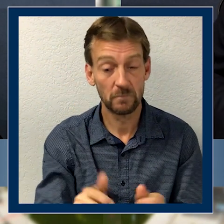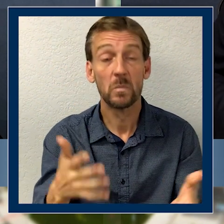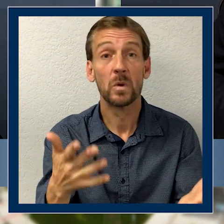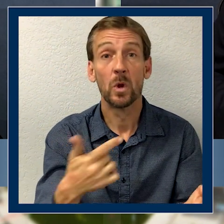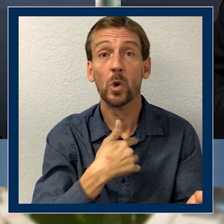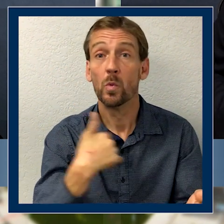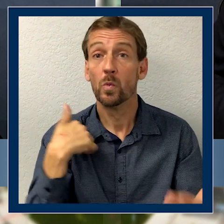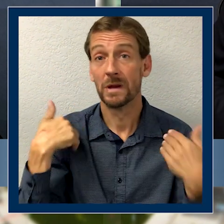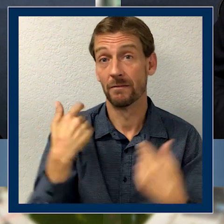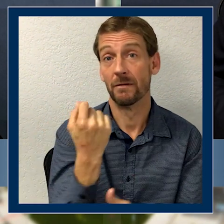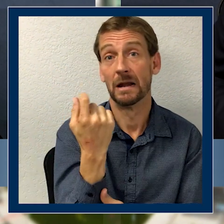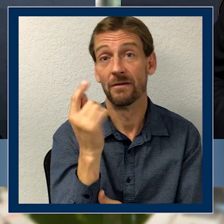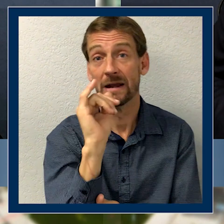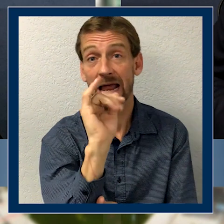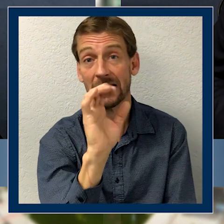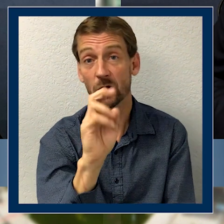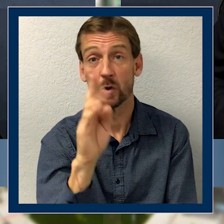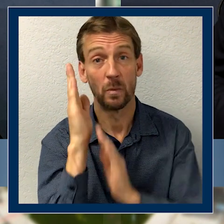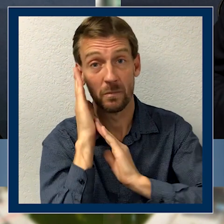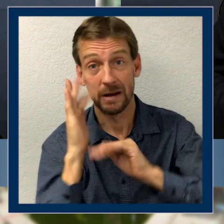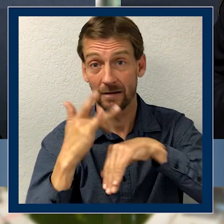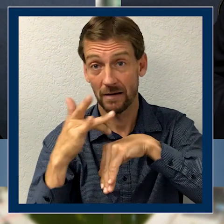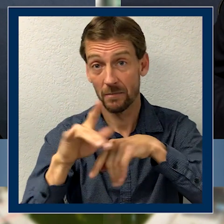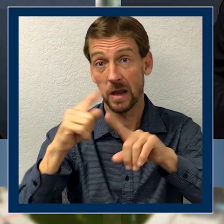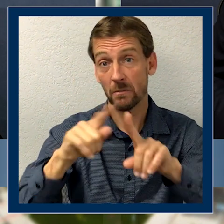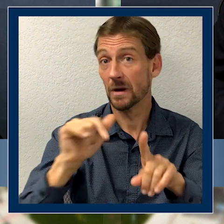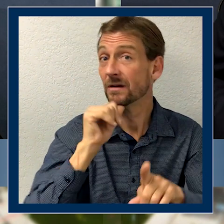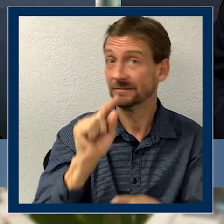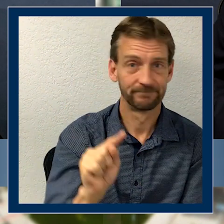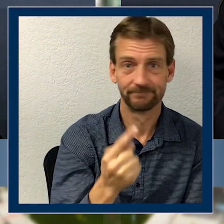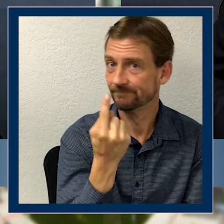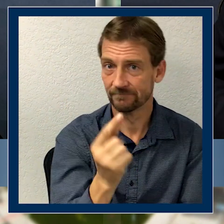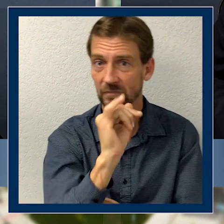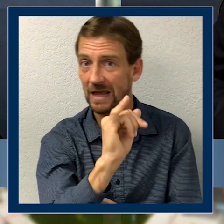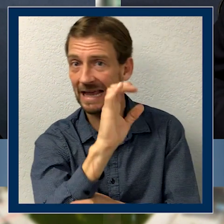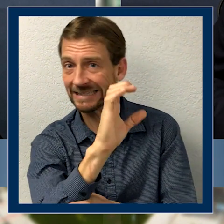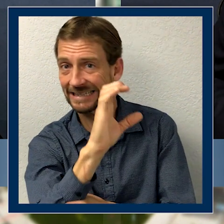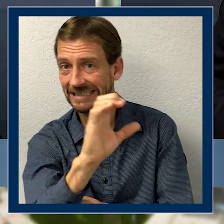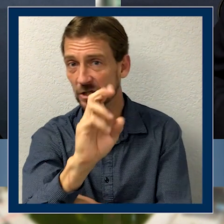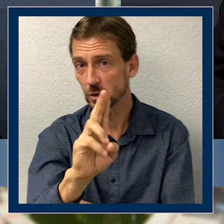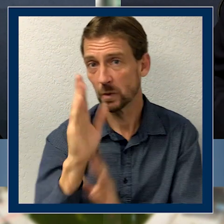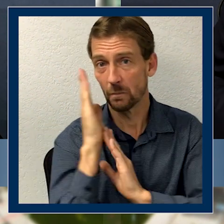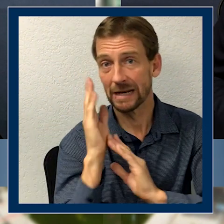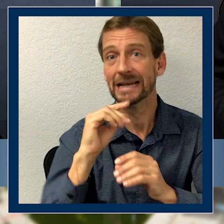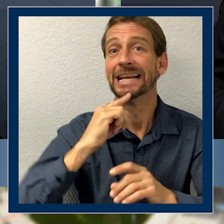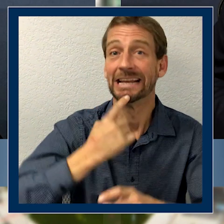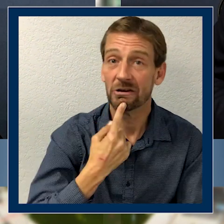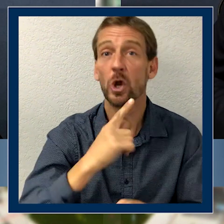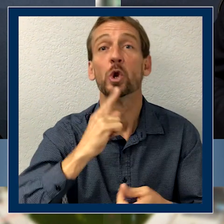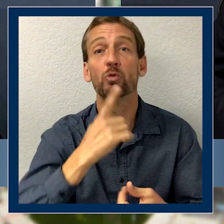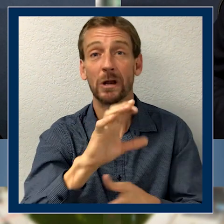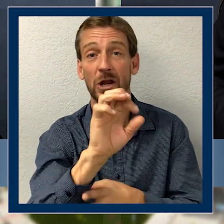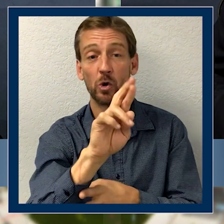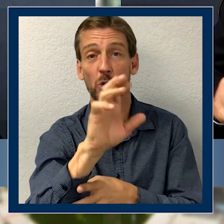have 11 ICU beds that are open, but we don't have a single ICCU bed, so that's intermediate critical